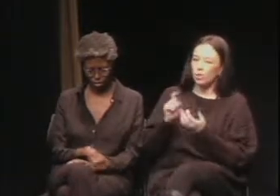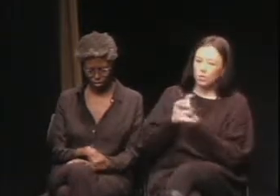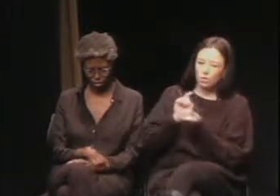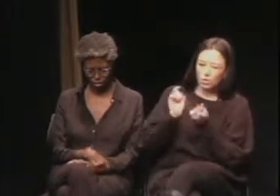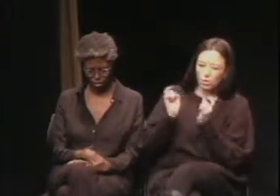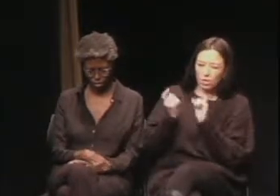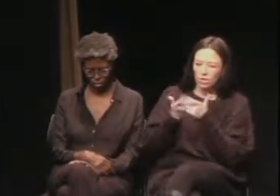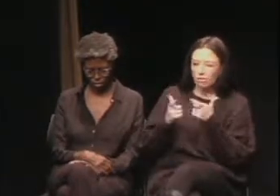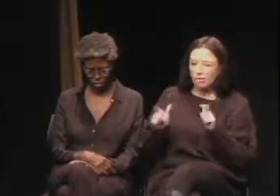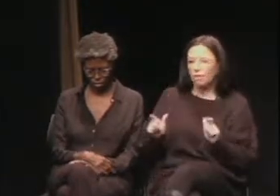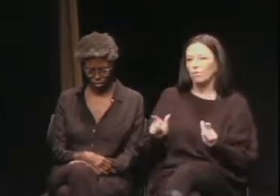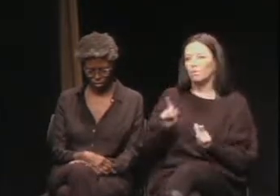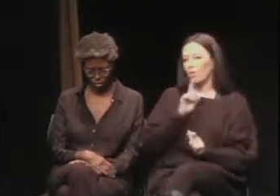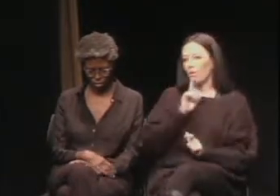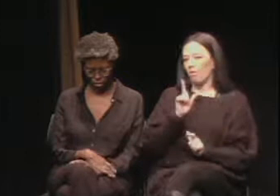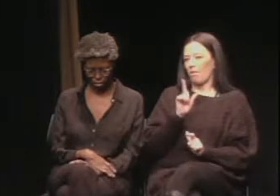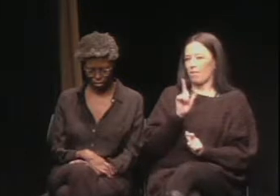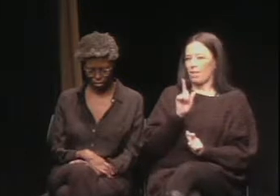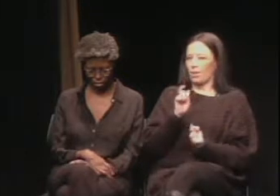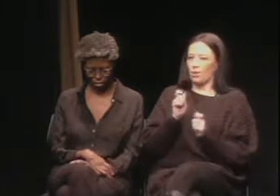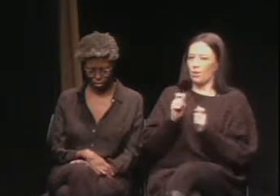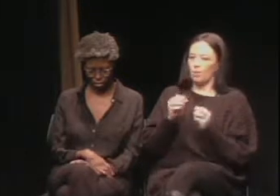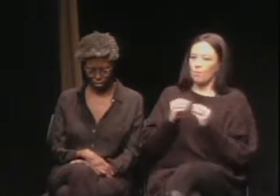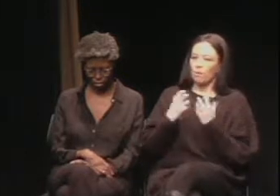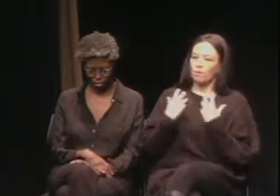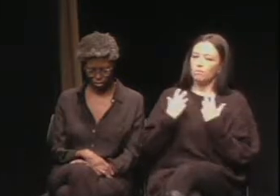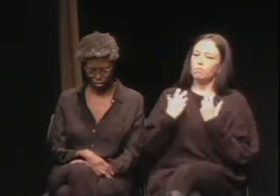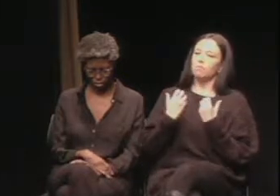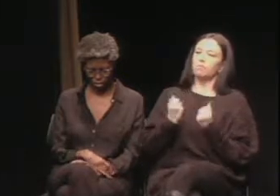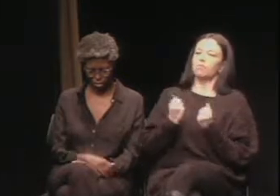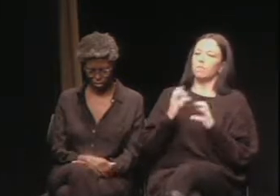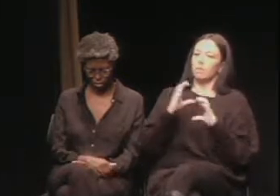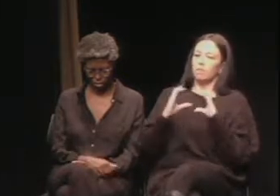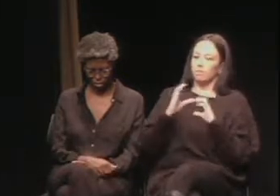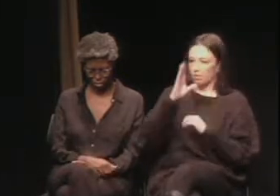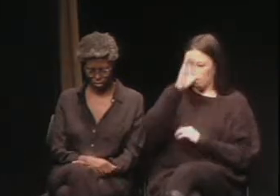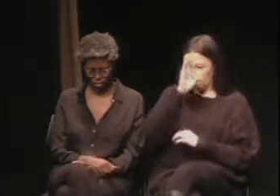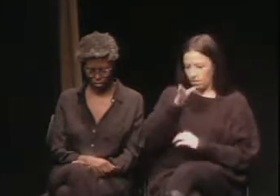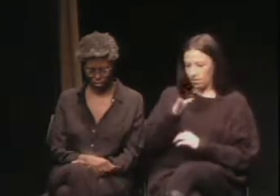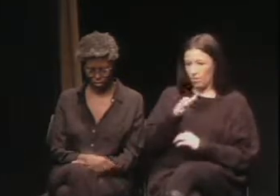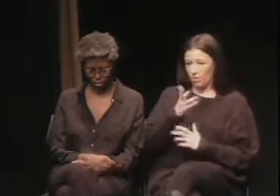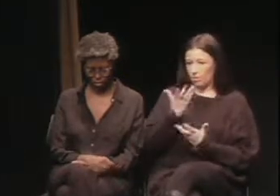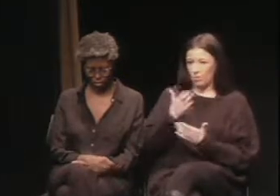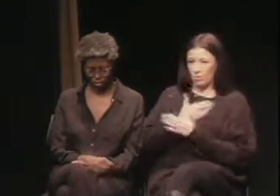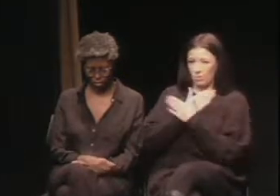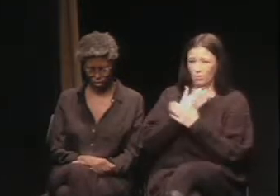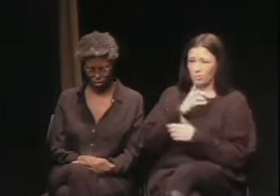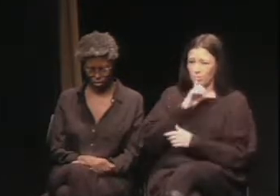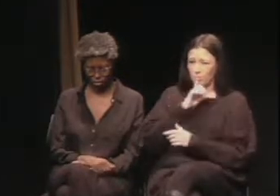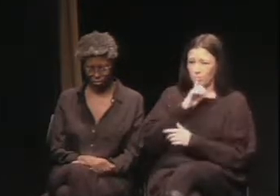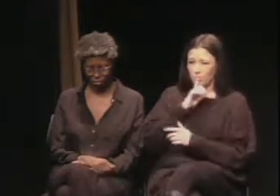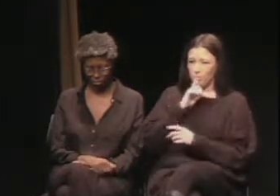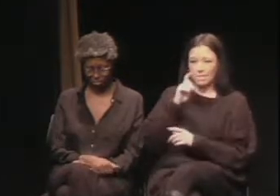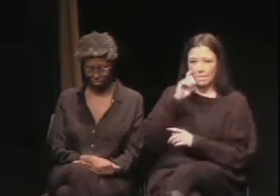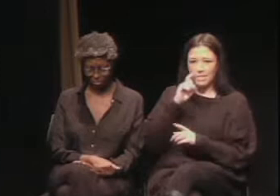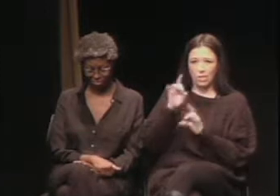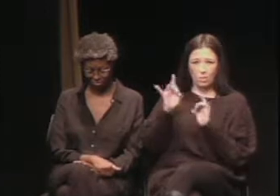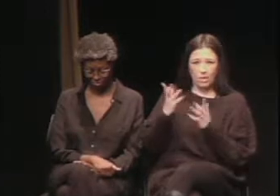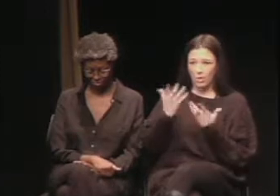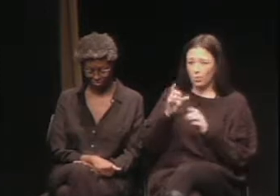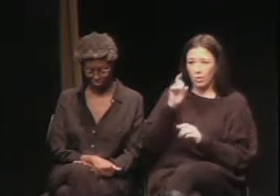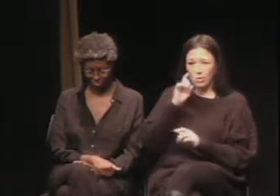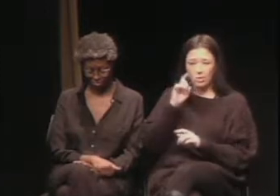language, mm-hmm, and really having more courageous conversations. Yeah. We don't even want to talk about sexual violence. No. Right?